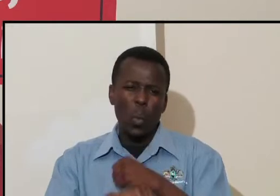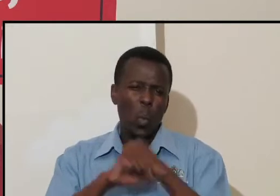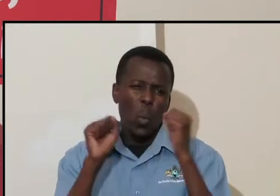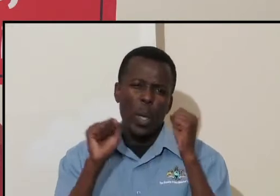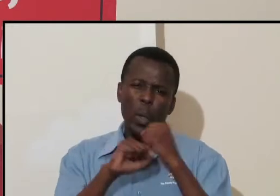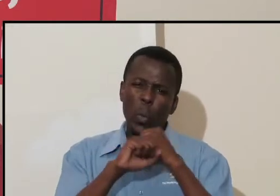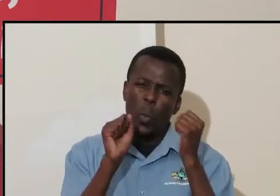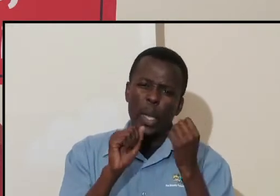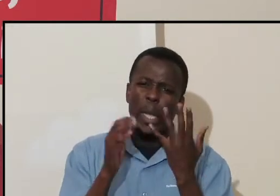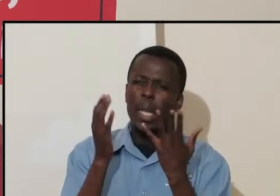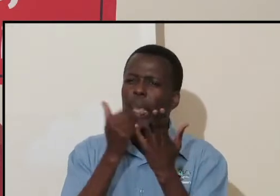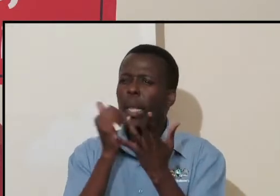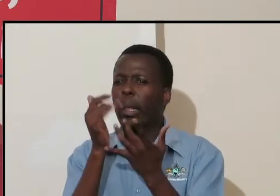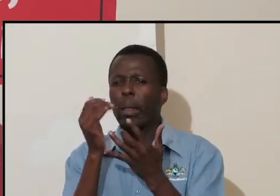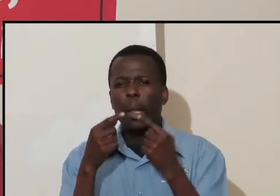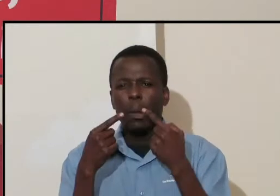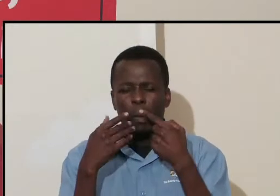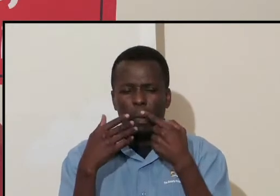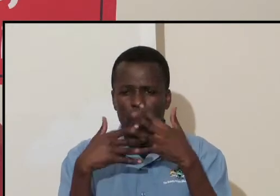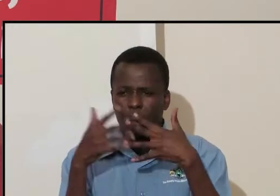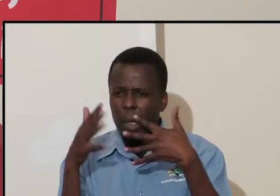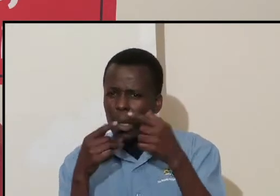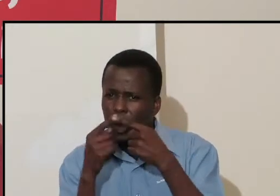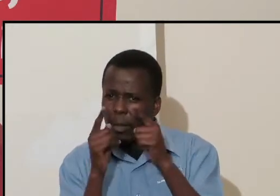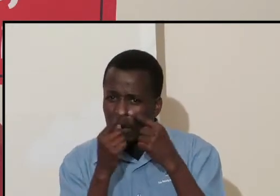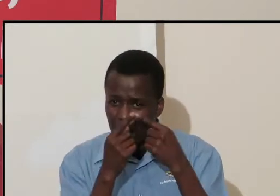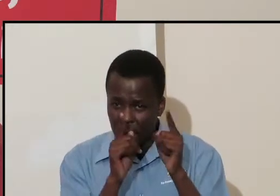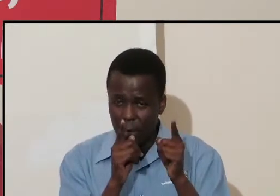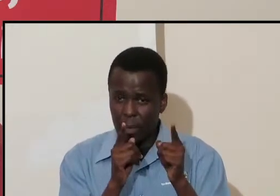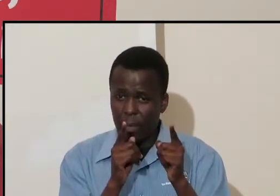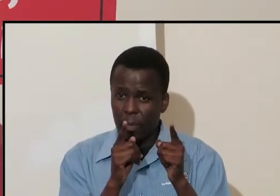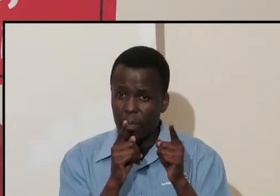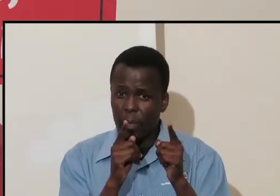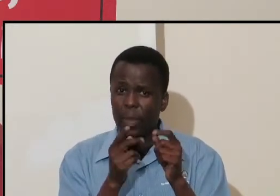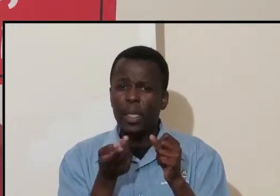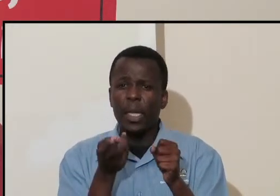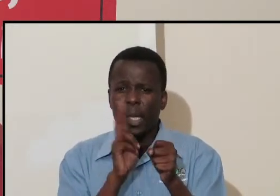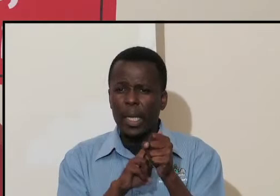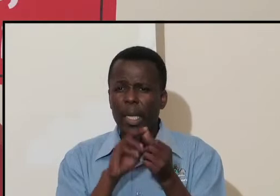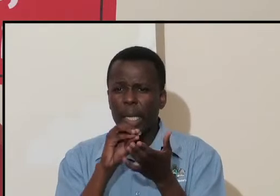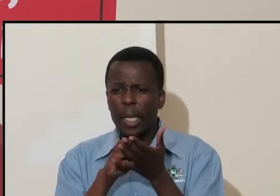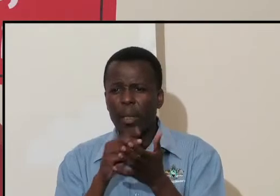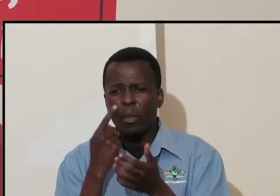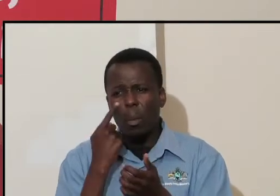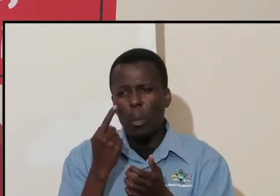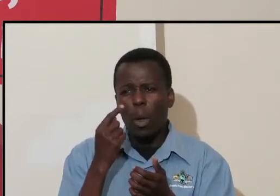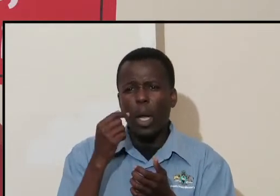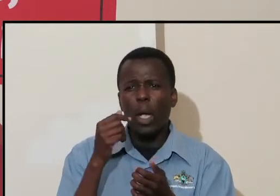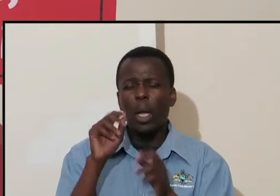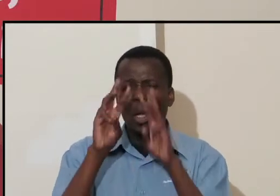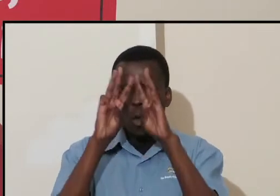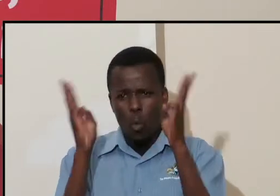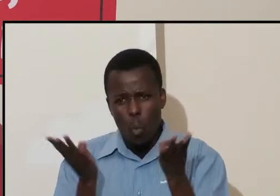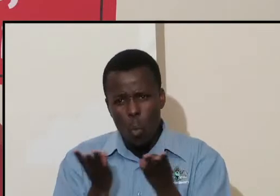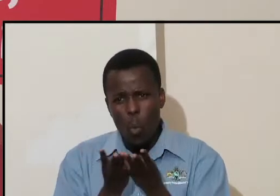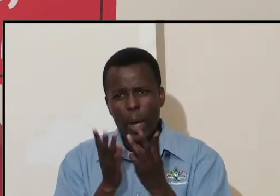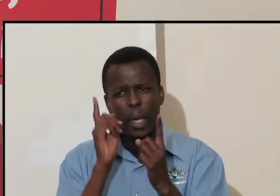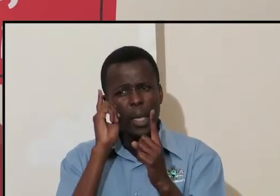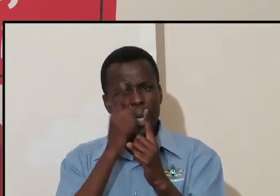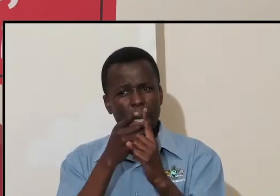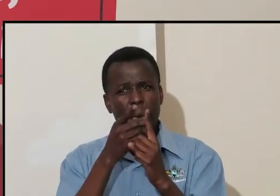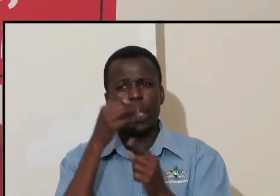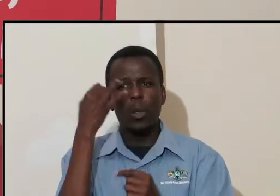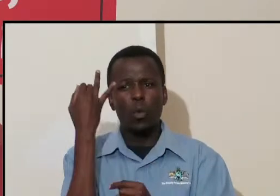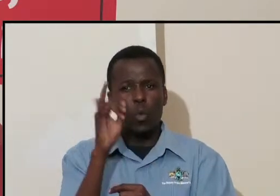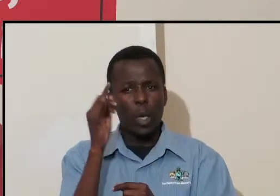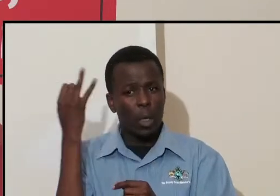achievements. And looking at the global target of 2020, we are proud of ourselves to have reached that global